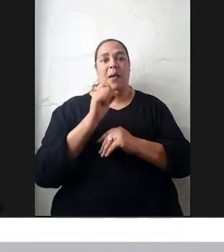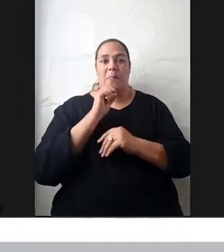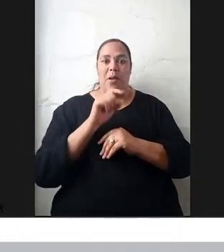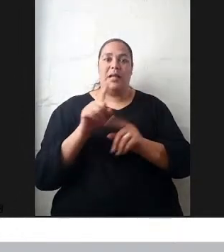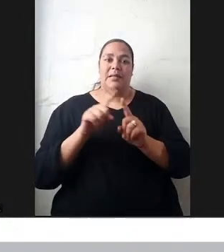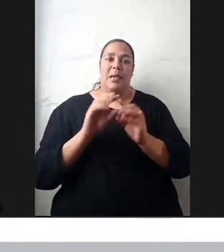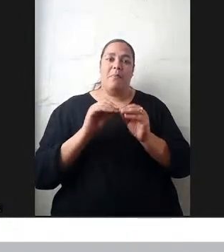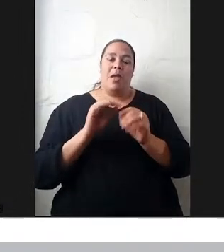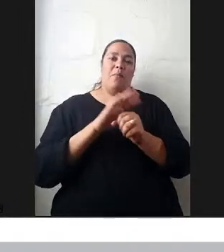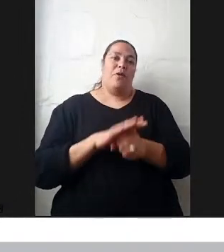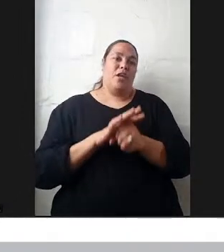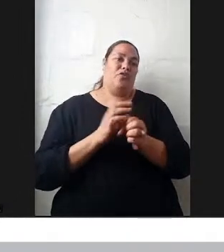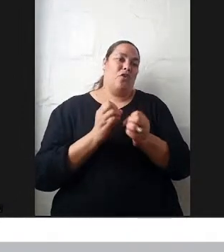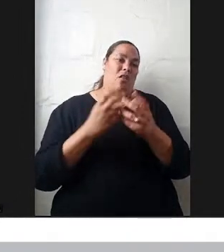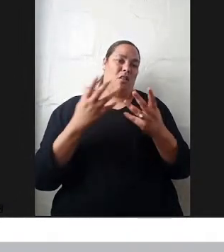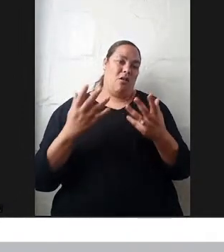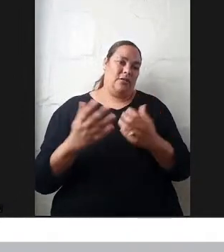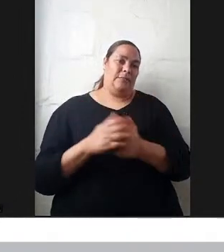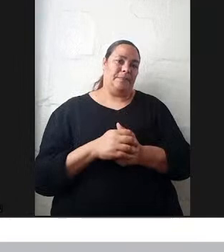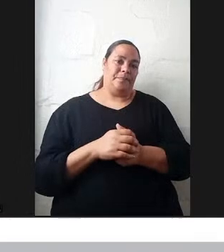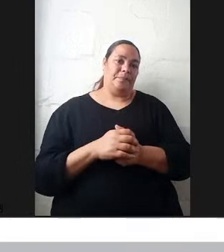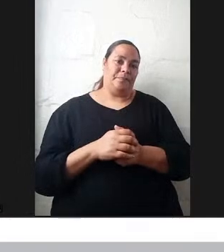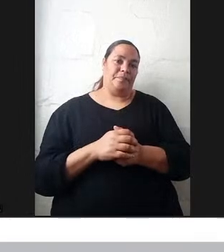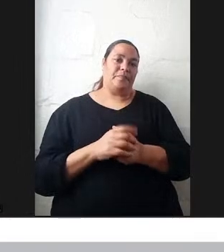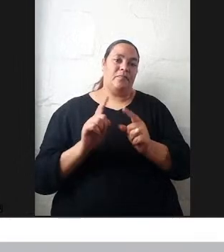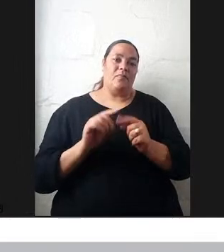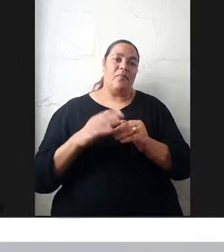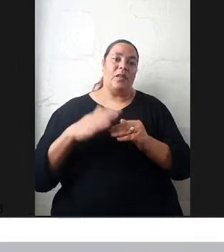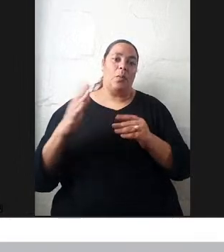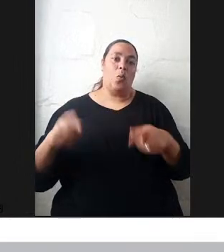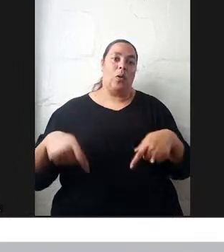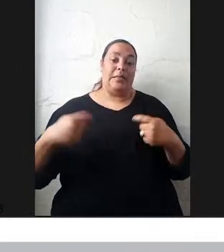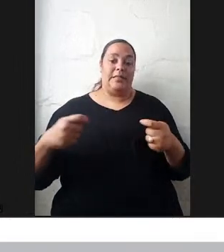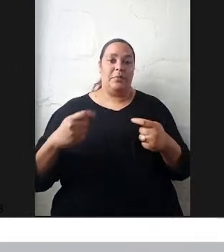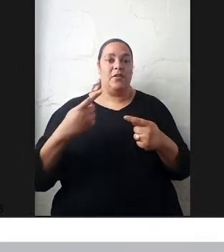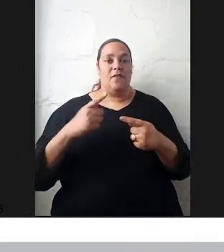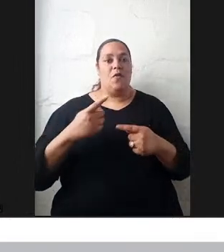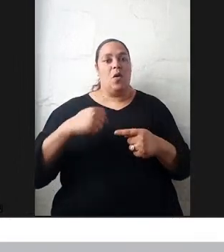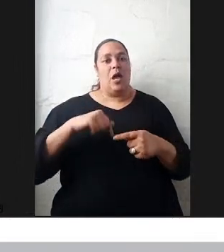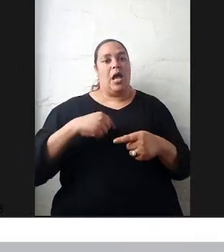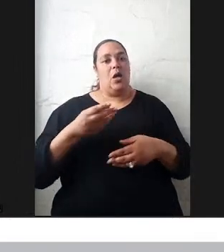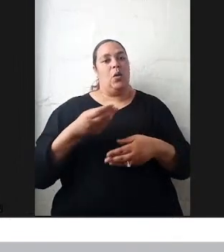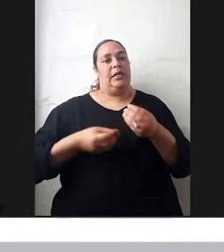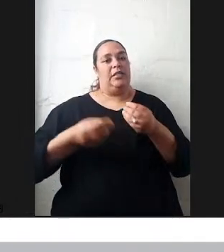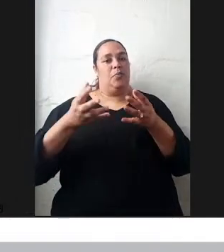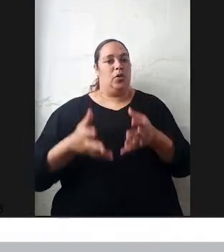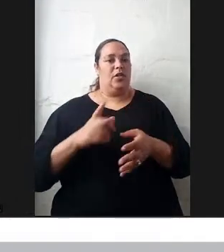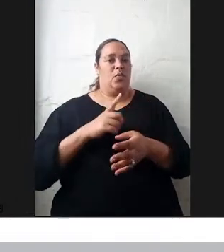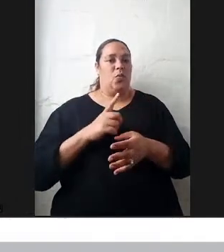pressure and more expense for our exporters, because of course,